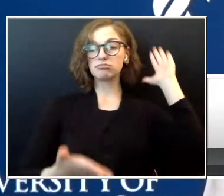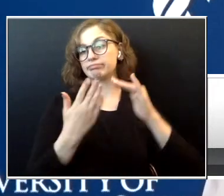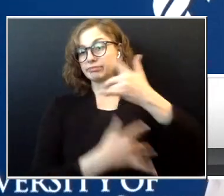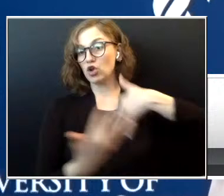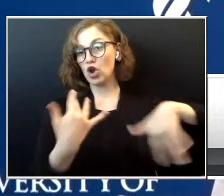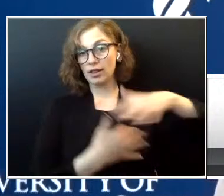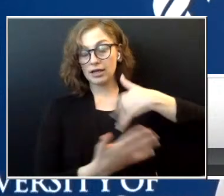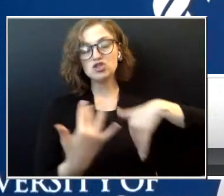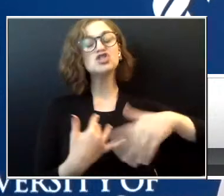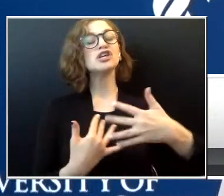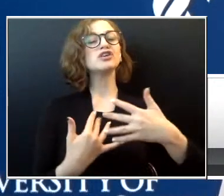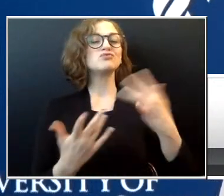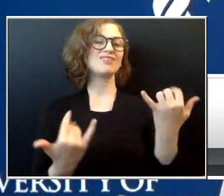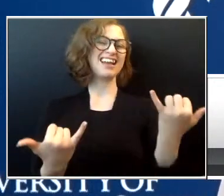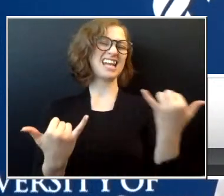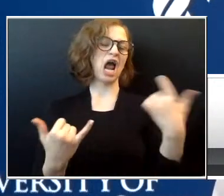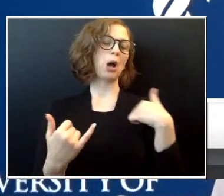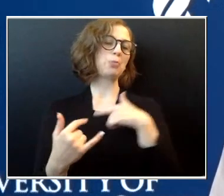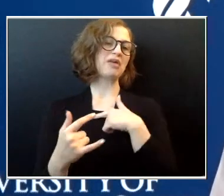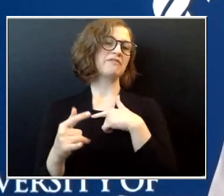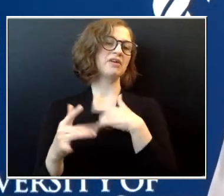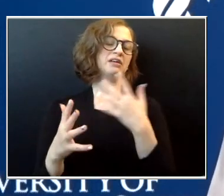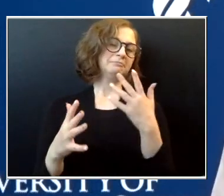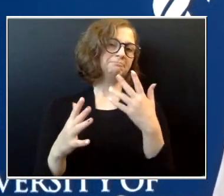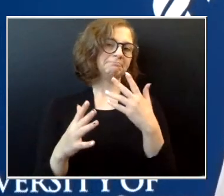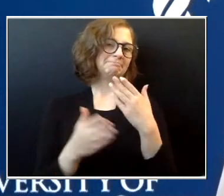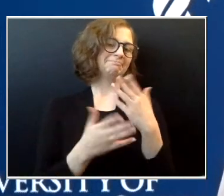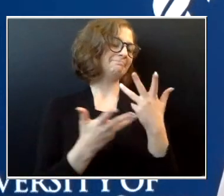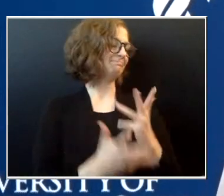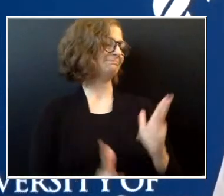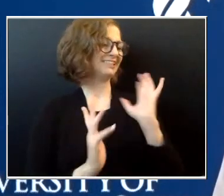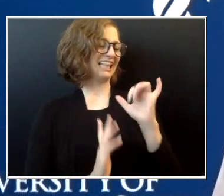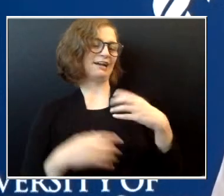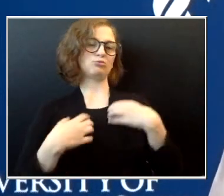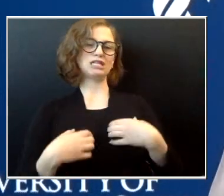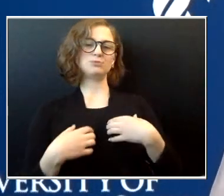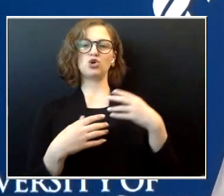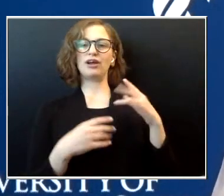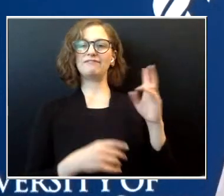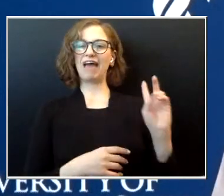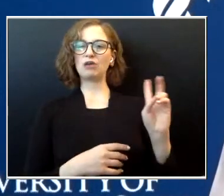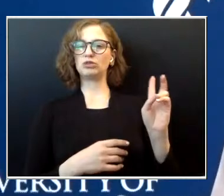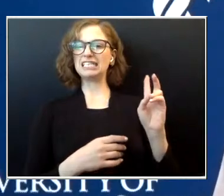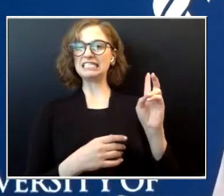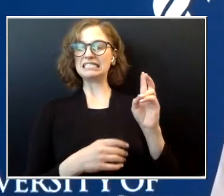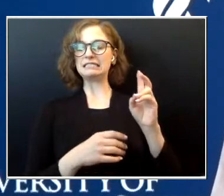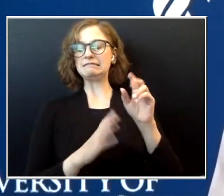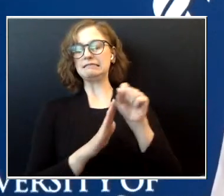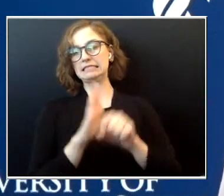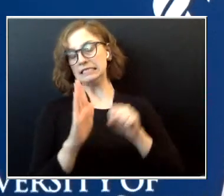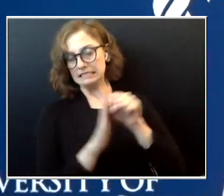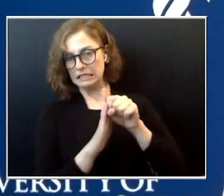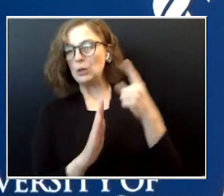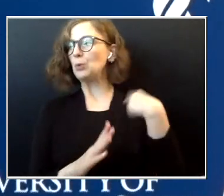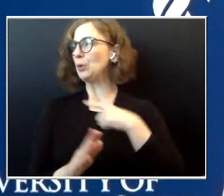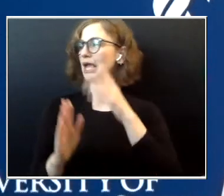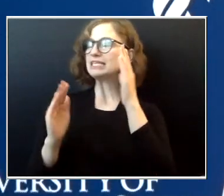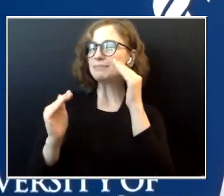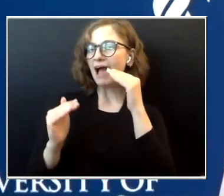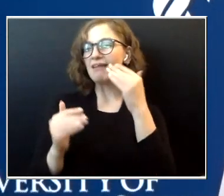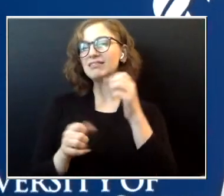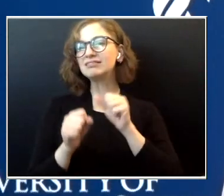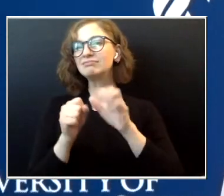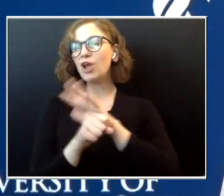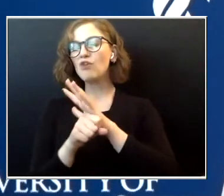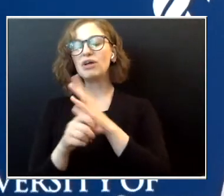out of that respiratory viral season. We do expect SARS-CoV-2 to have a little bit higher circulation than, say, the other common cough and